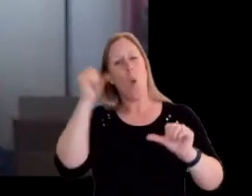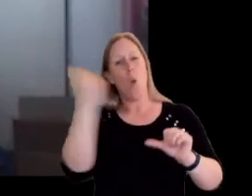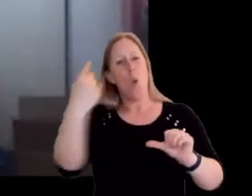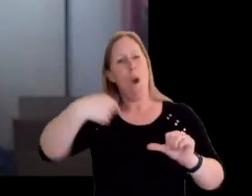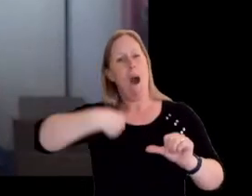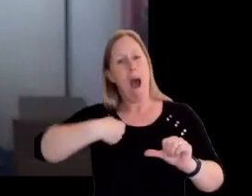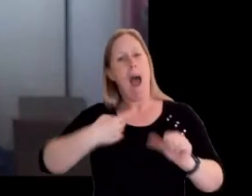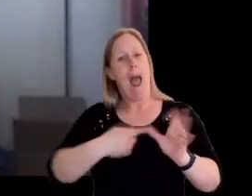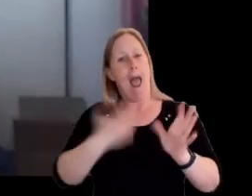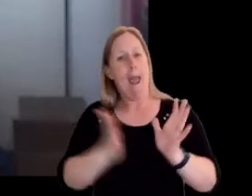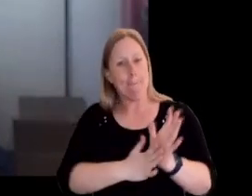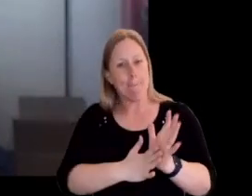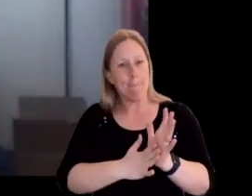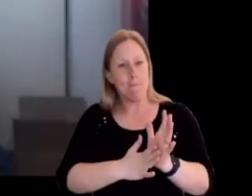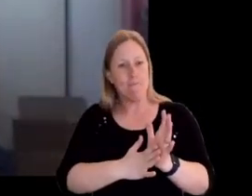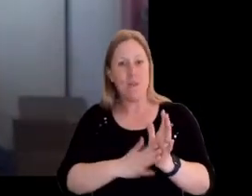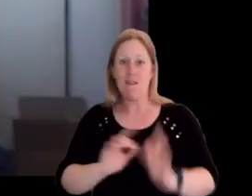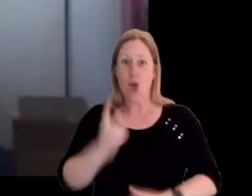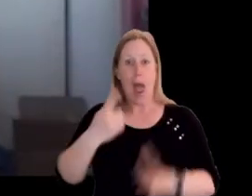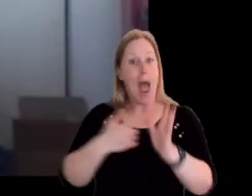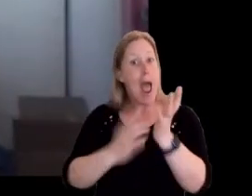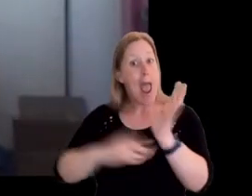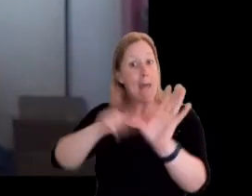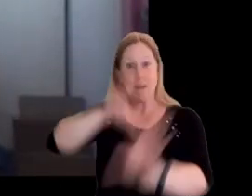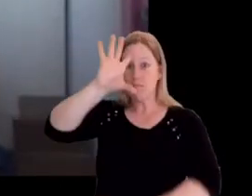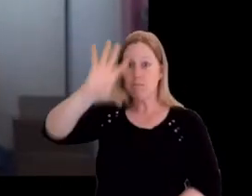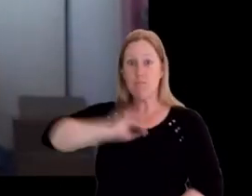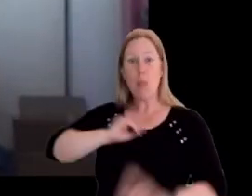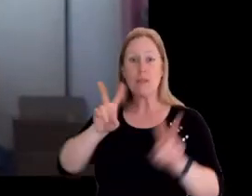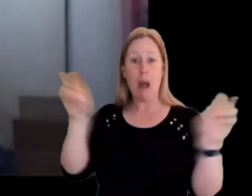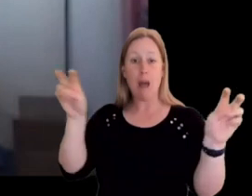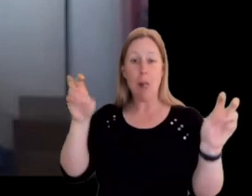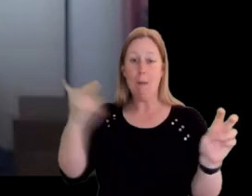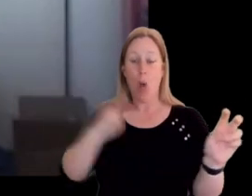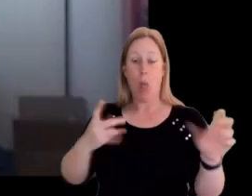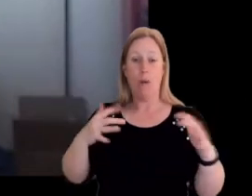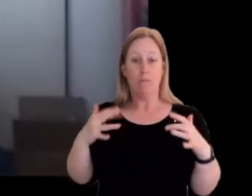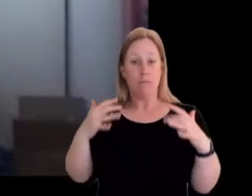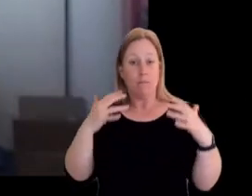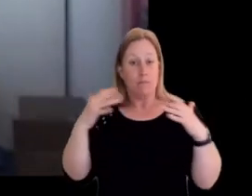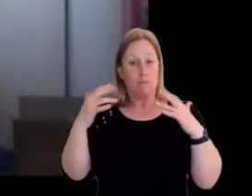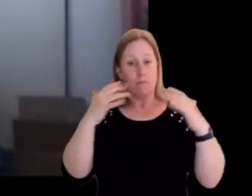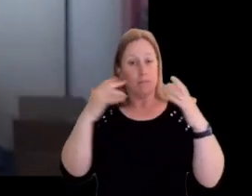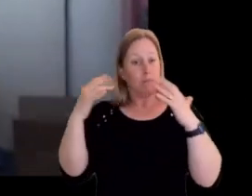Am. And the first time that Amy told me that was the title of the exhibition, it made both of